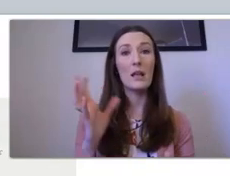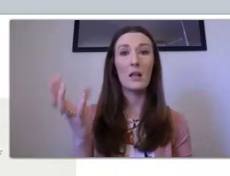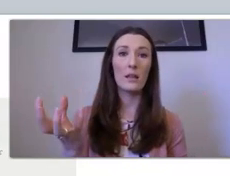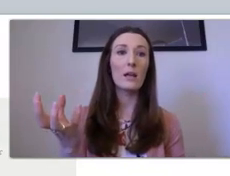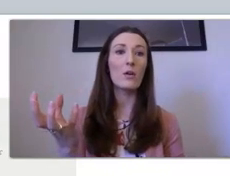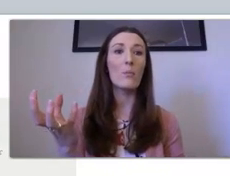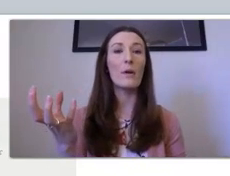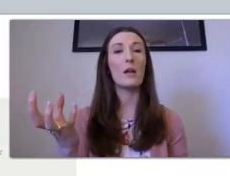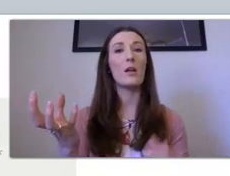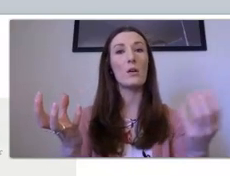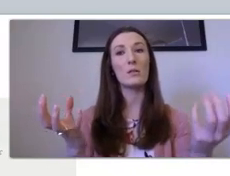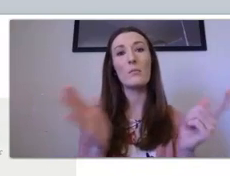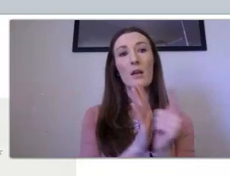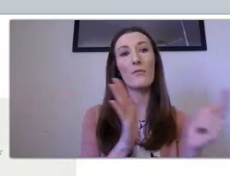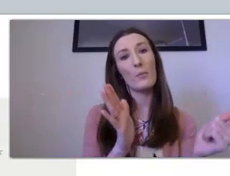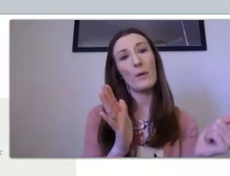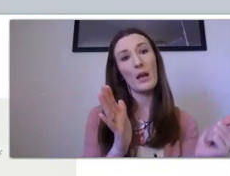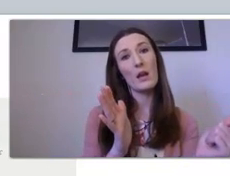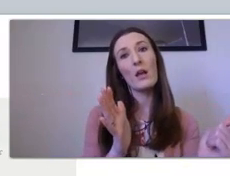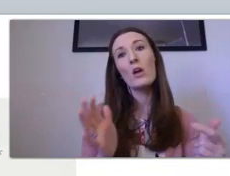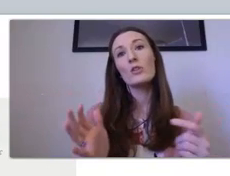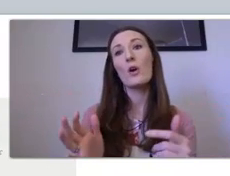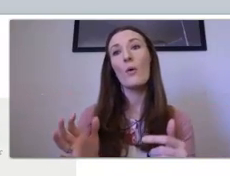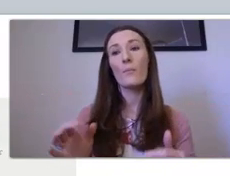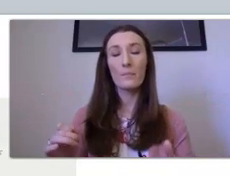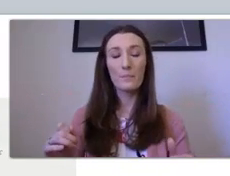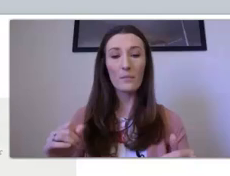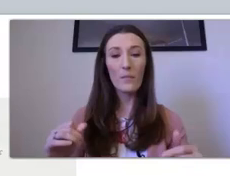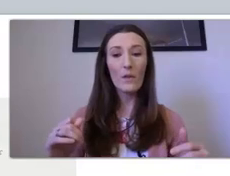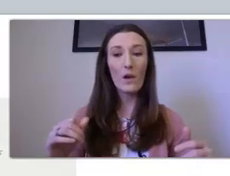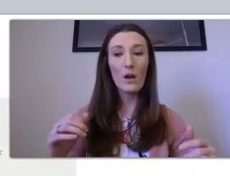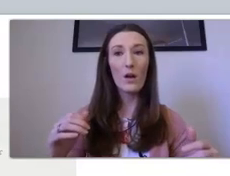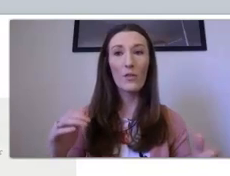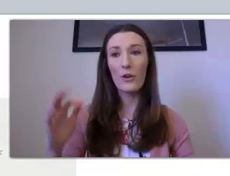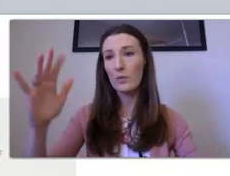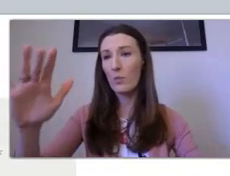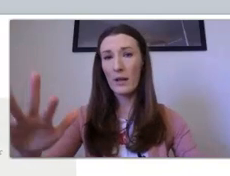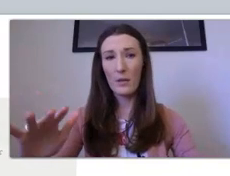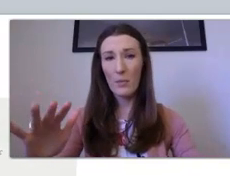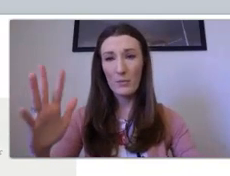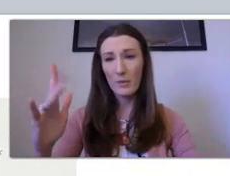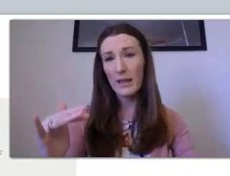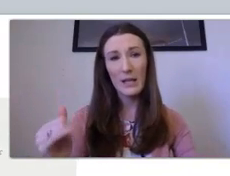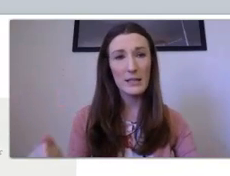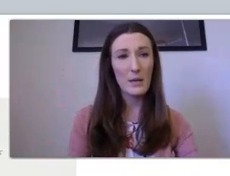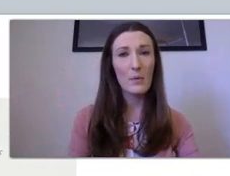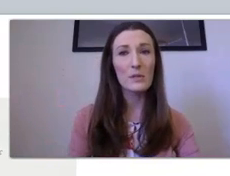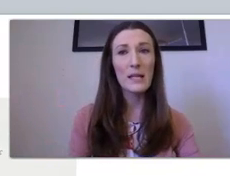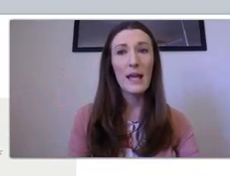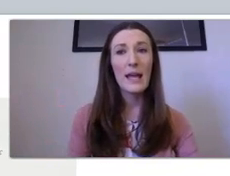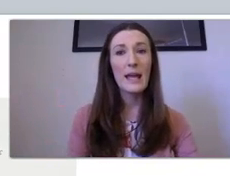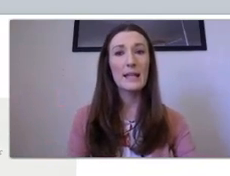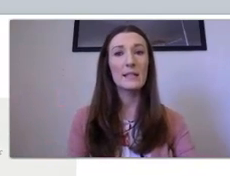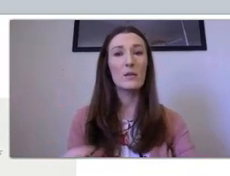mean illegal, but it can also mean forbidden. So, there's one of the prompts, one of the